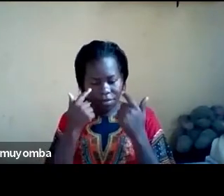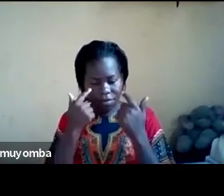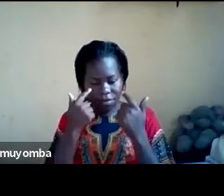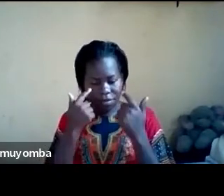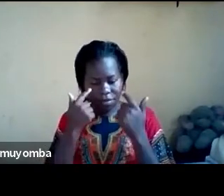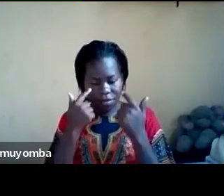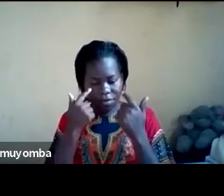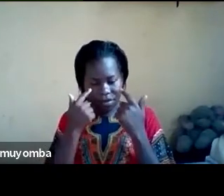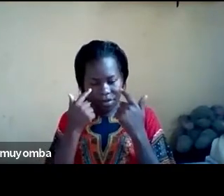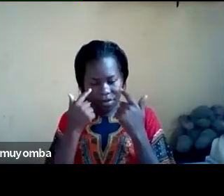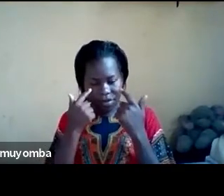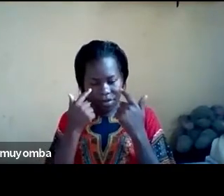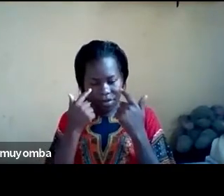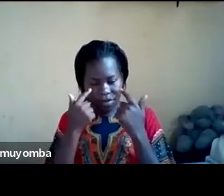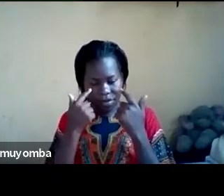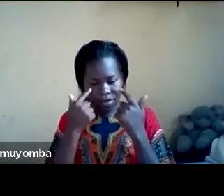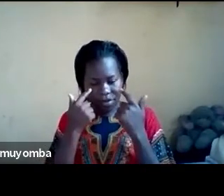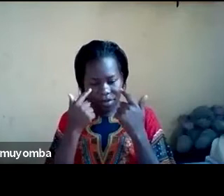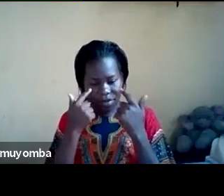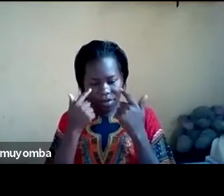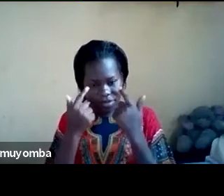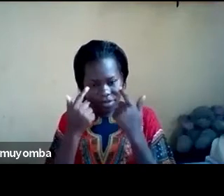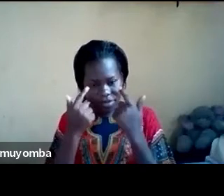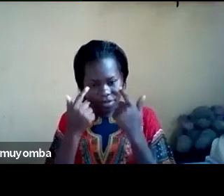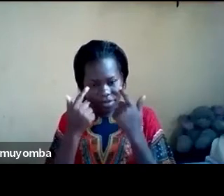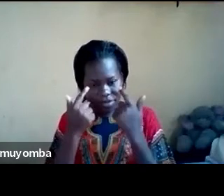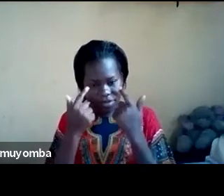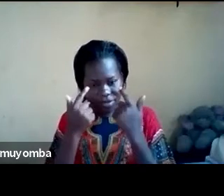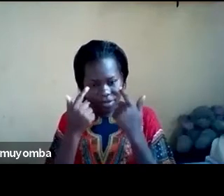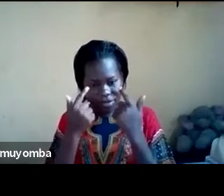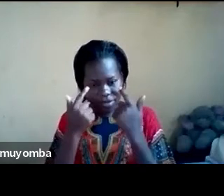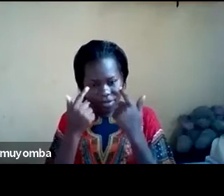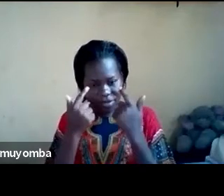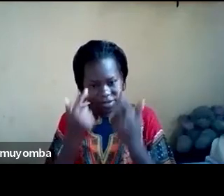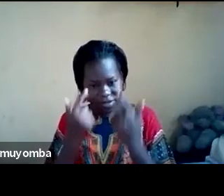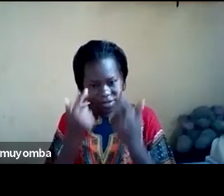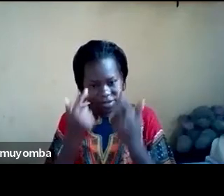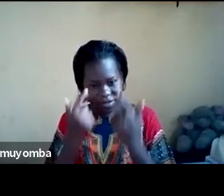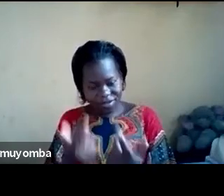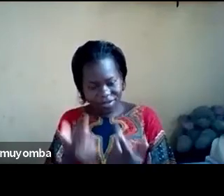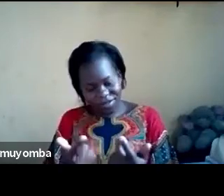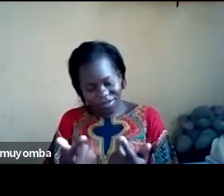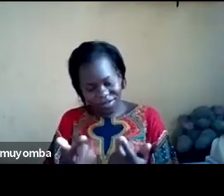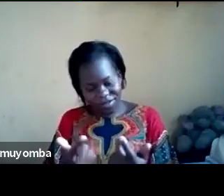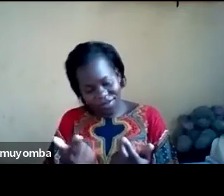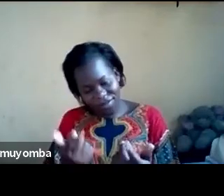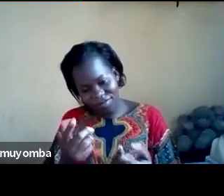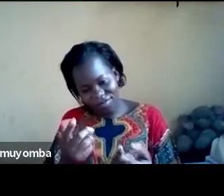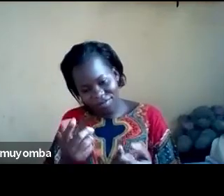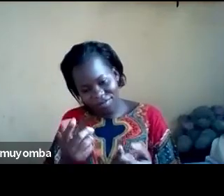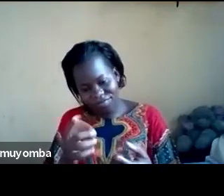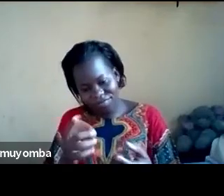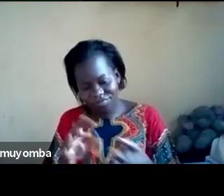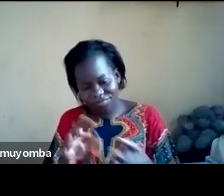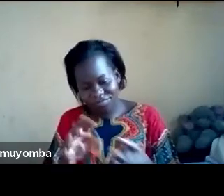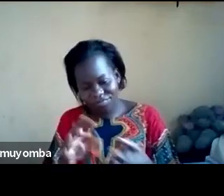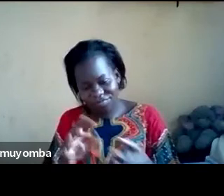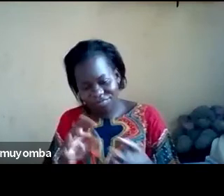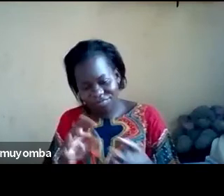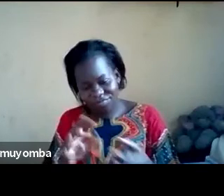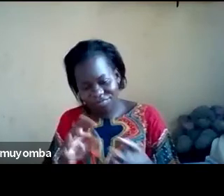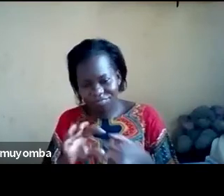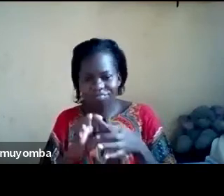resources, deliver capacity building, make a passionate case for young people in the sector, I would just want to encourage